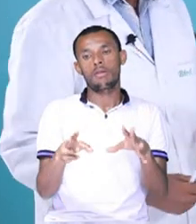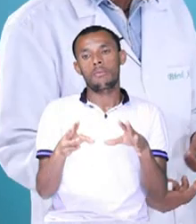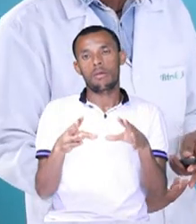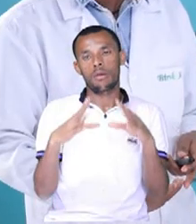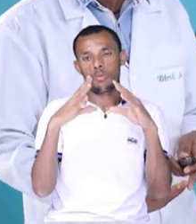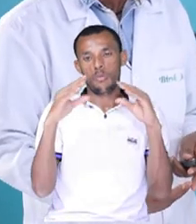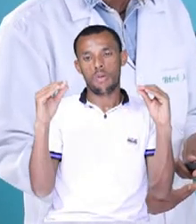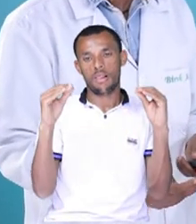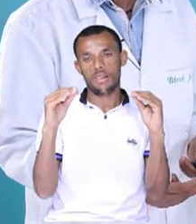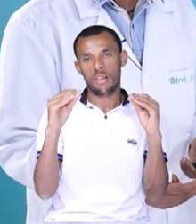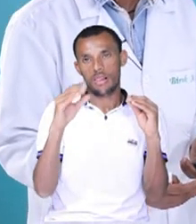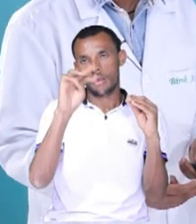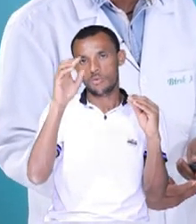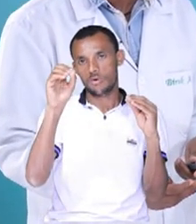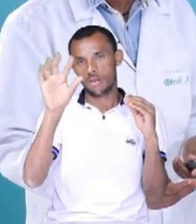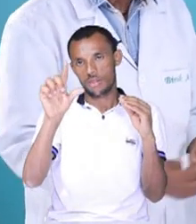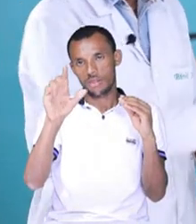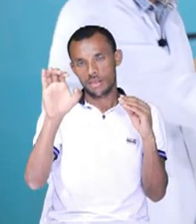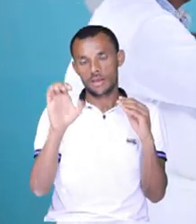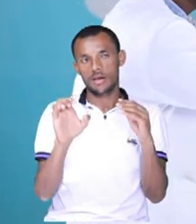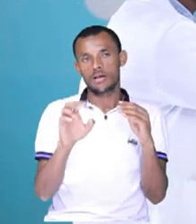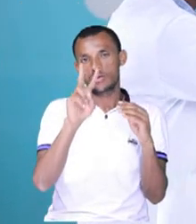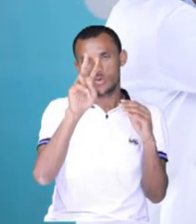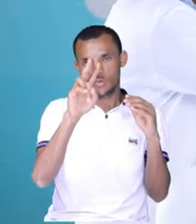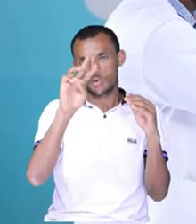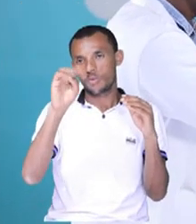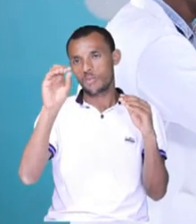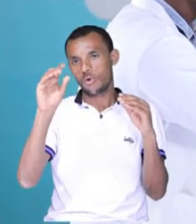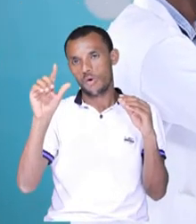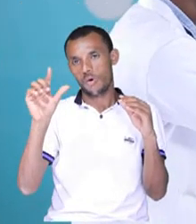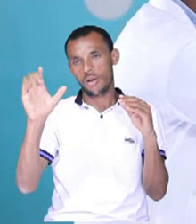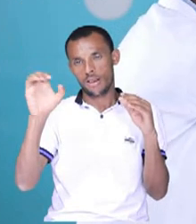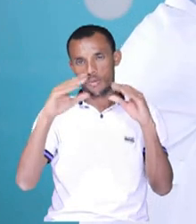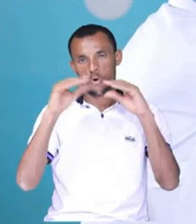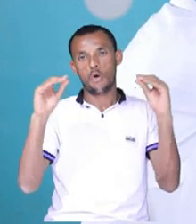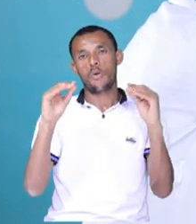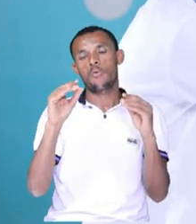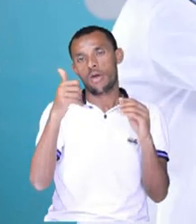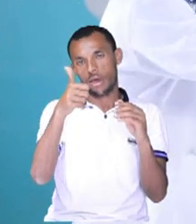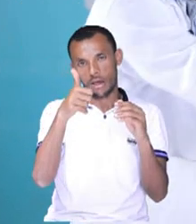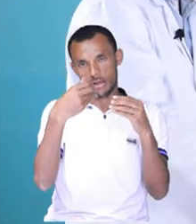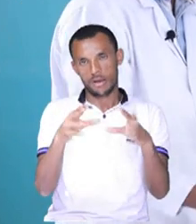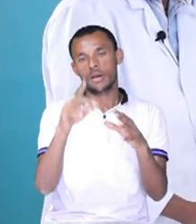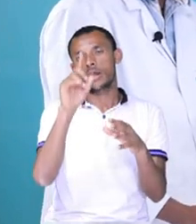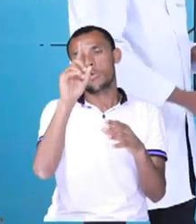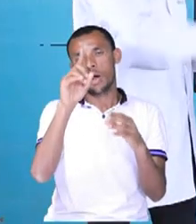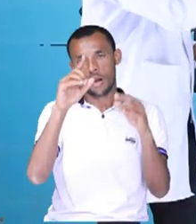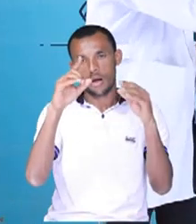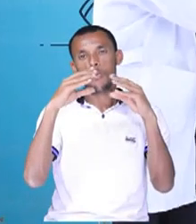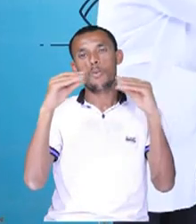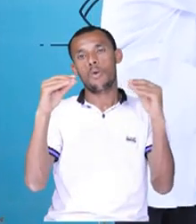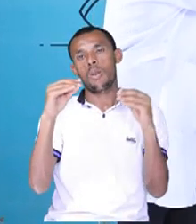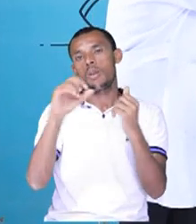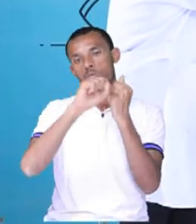A disappear. For the formation of what? 2 mole of A disappear, 1 mole of B is formed.